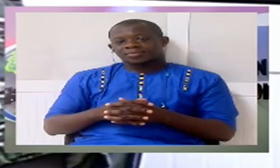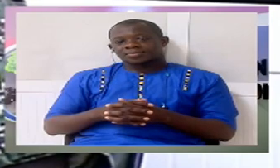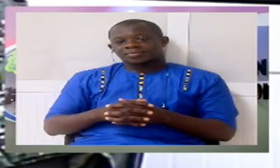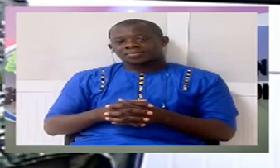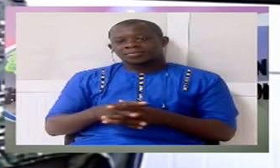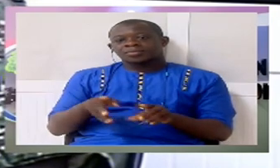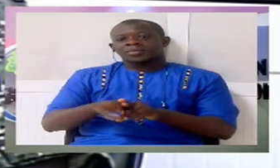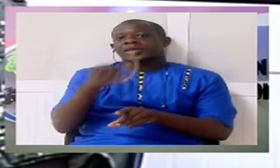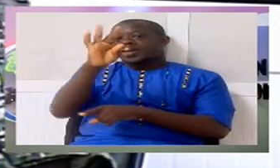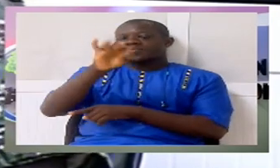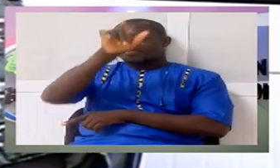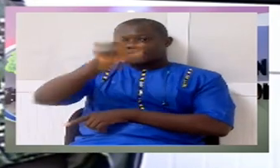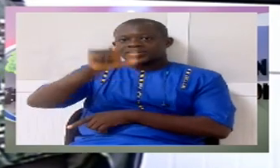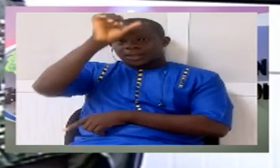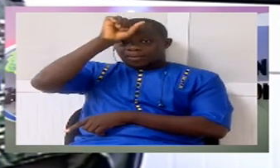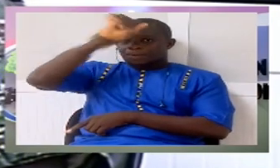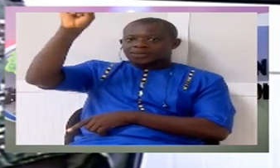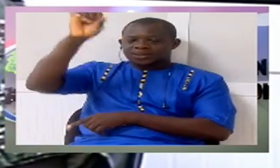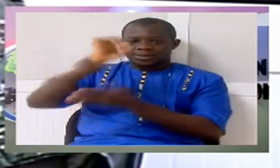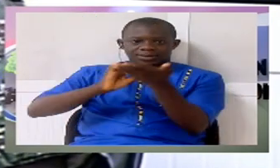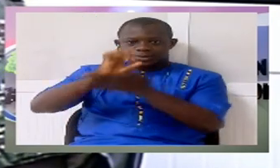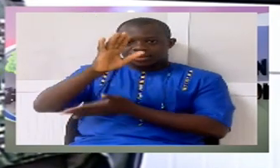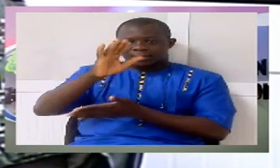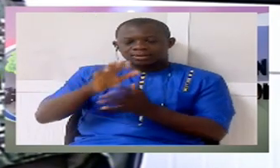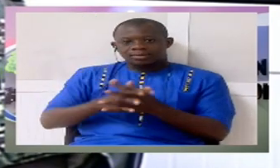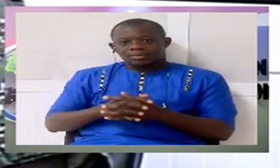Sinega momo joxe order. If at all he was the one that gave the order.